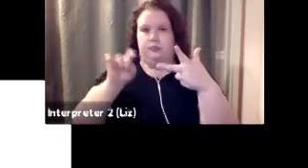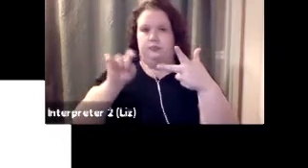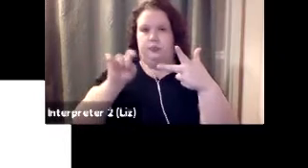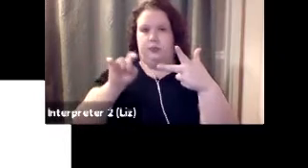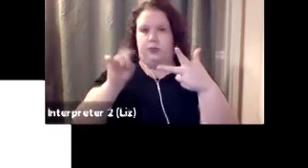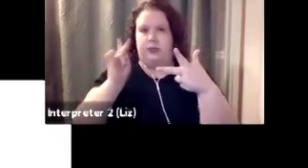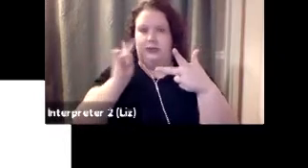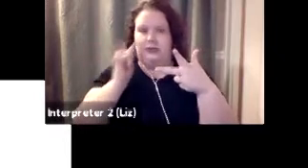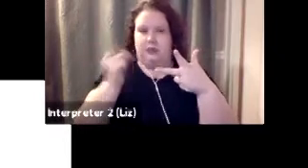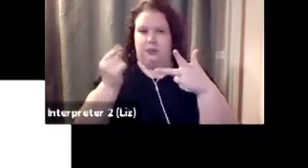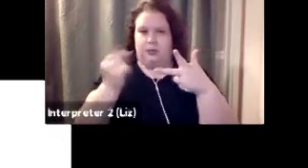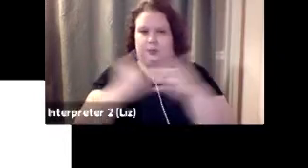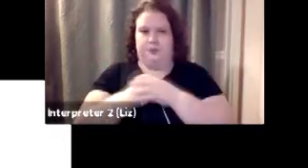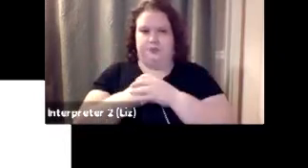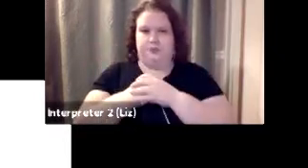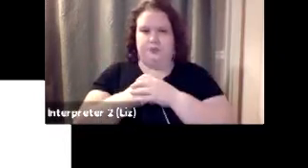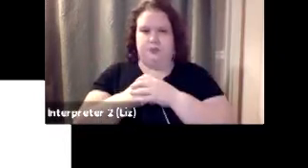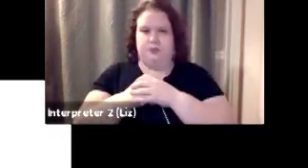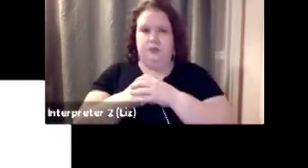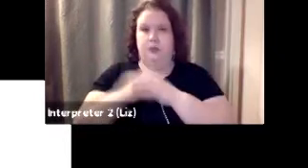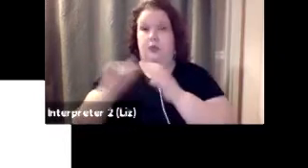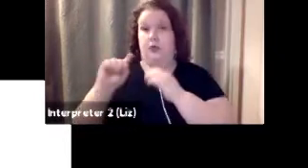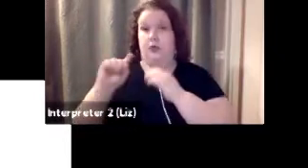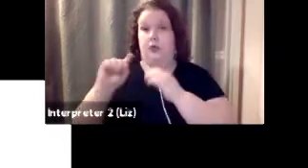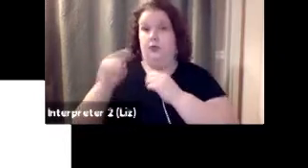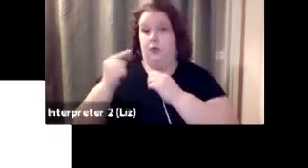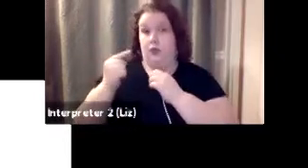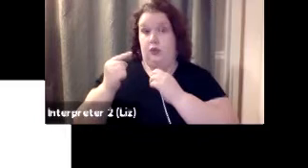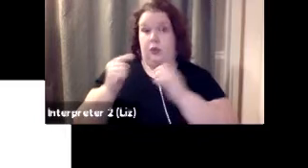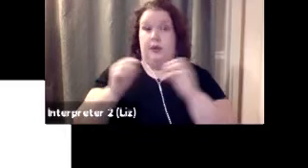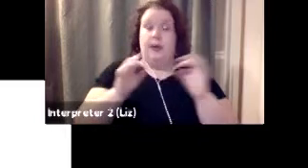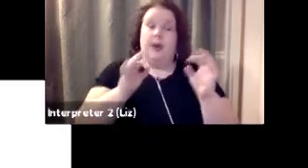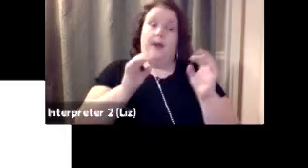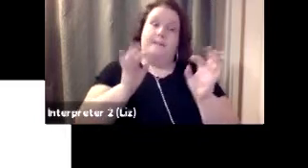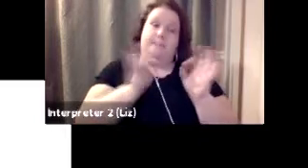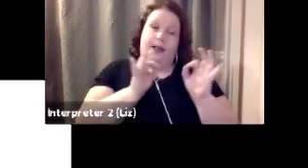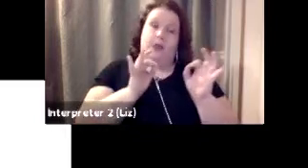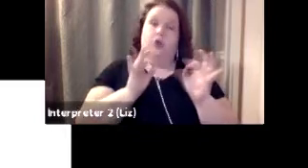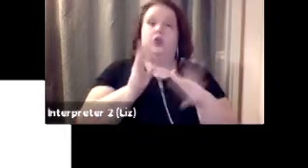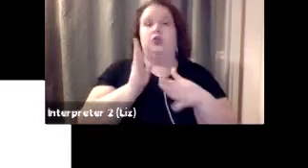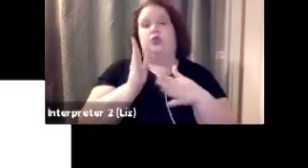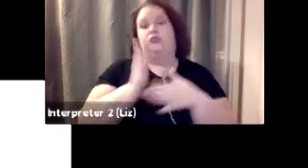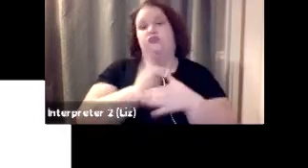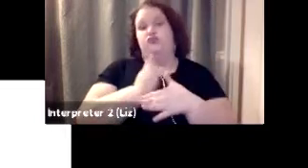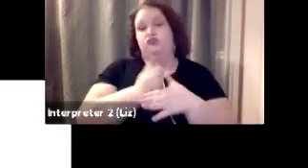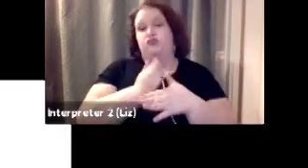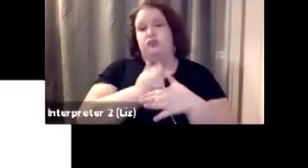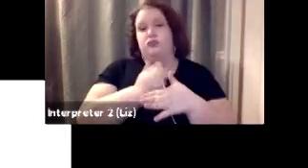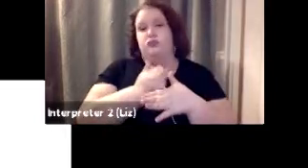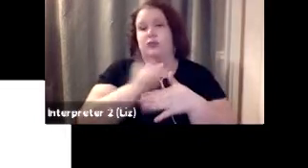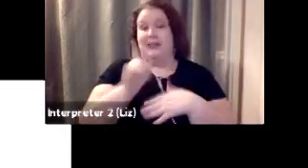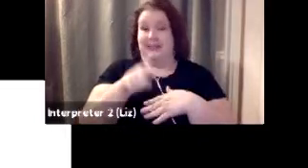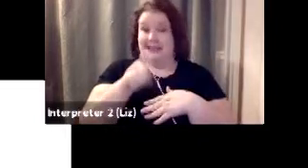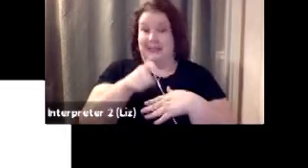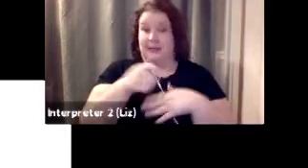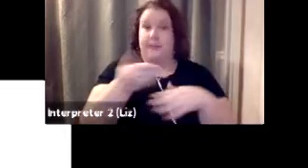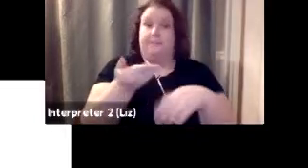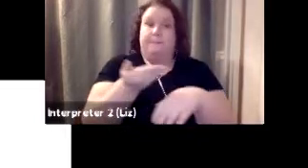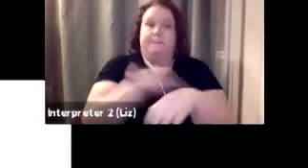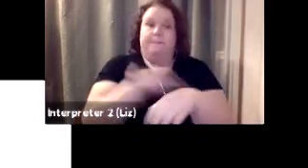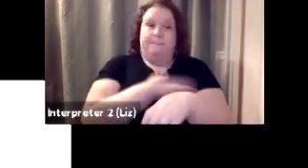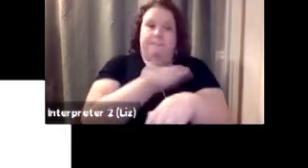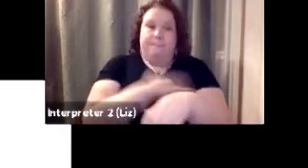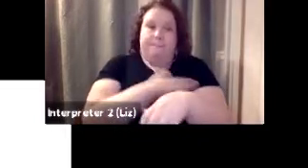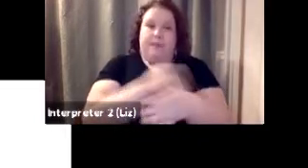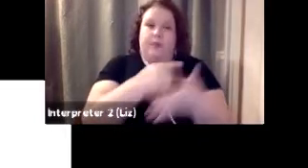So first is on the minor to moderate need. We would look at maintaining the existing campuses by addressing the facilities